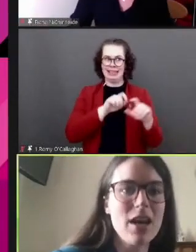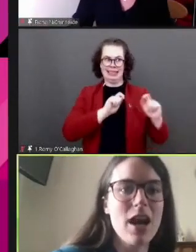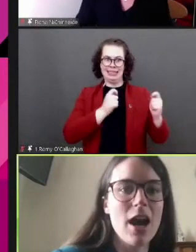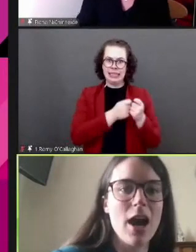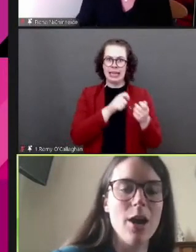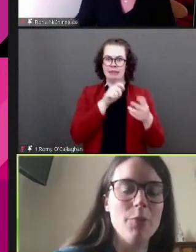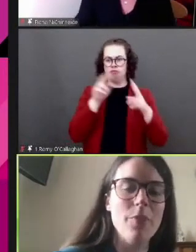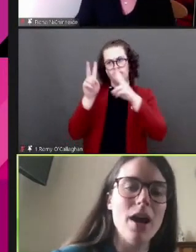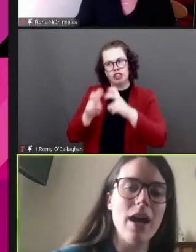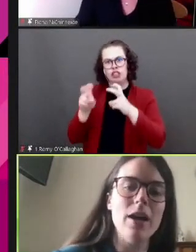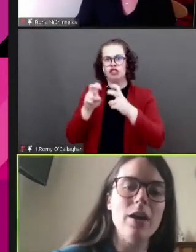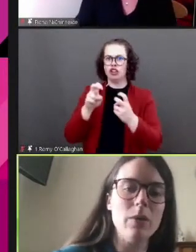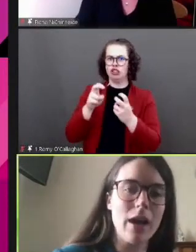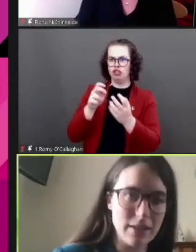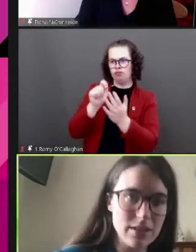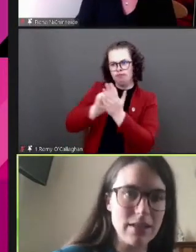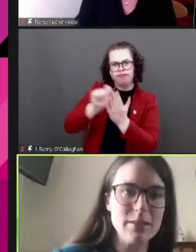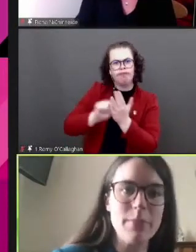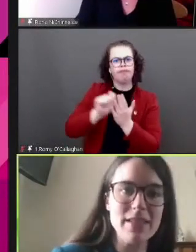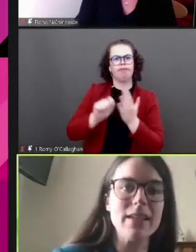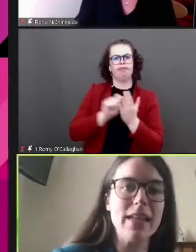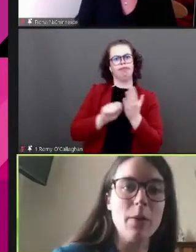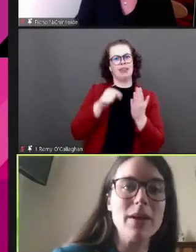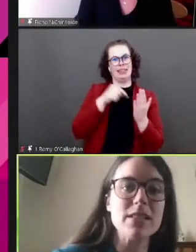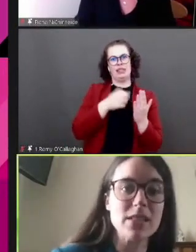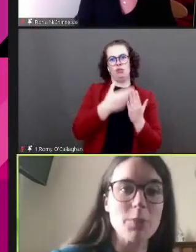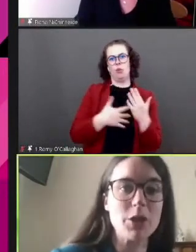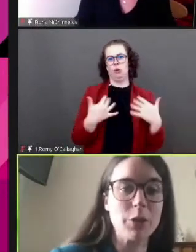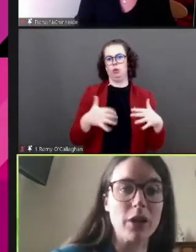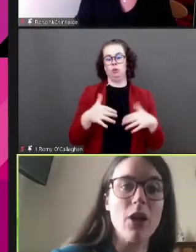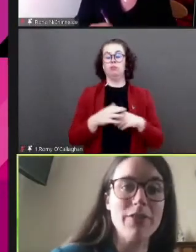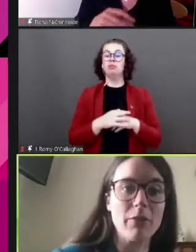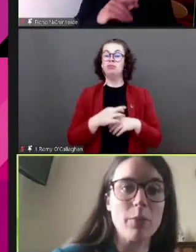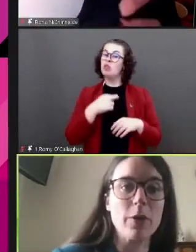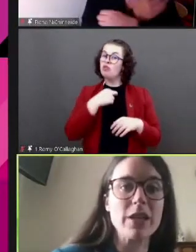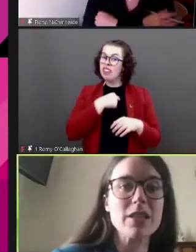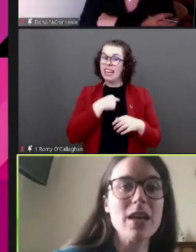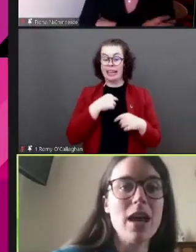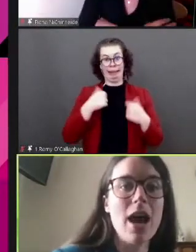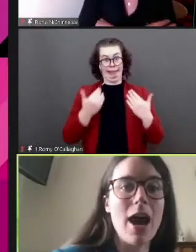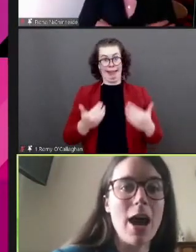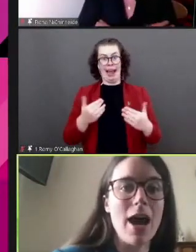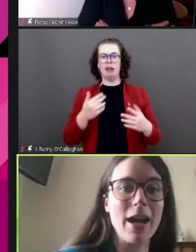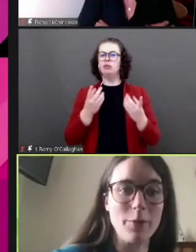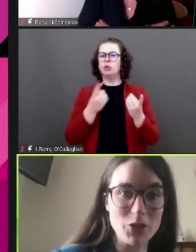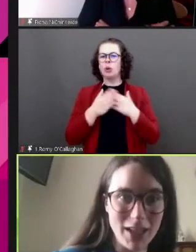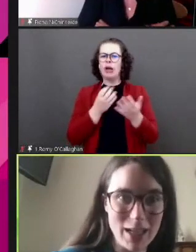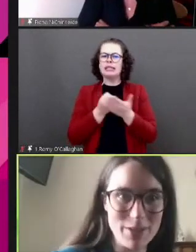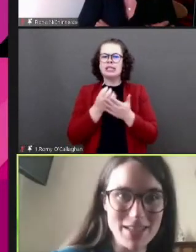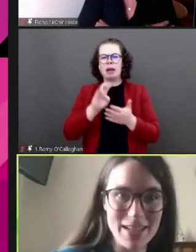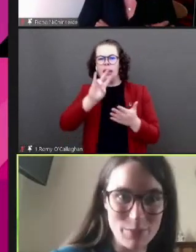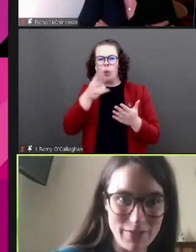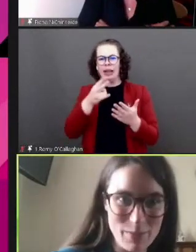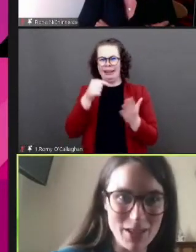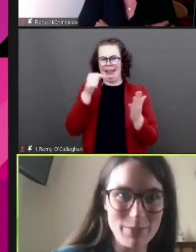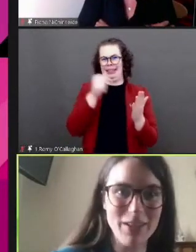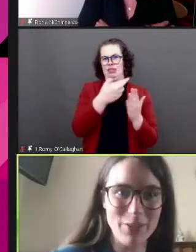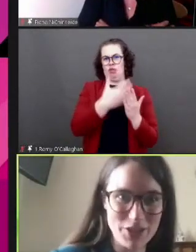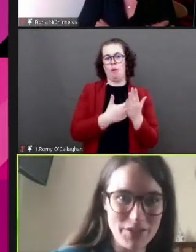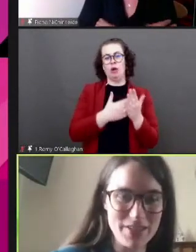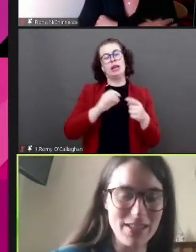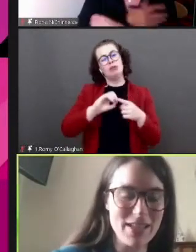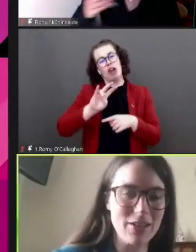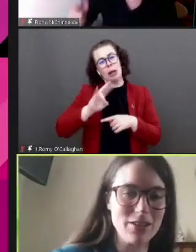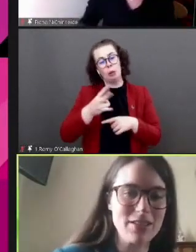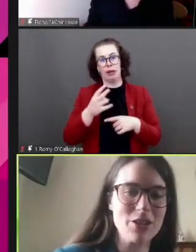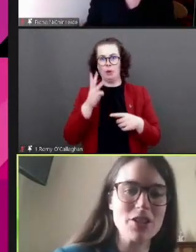that. And it's basically a whistle-stop tour of that report. And I will try and keep it as brief as possible in